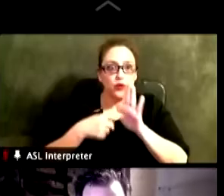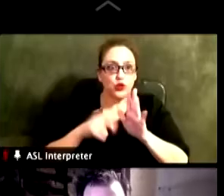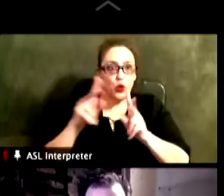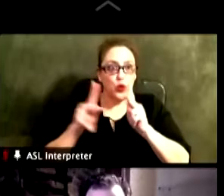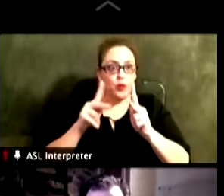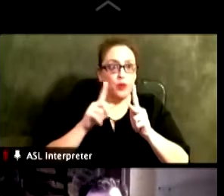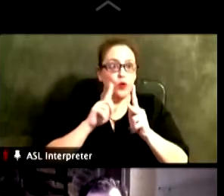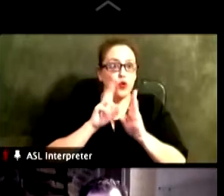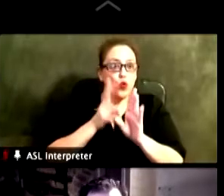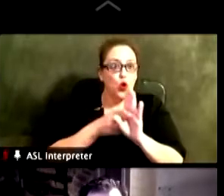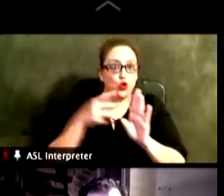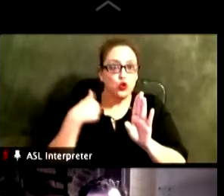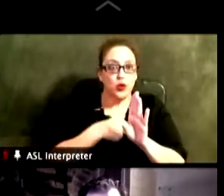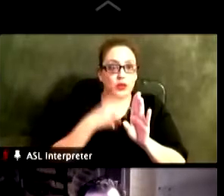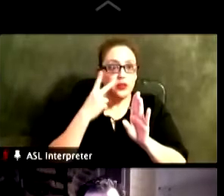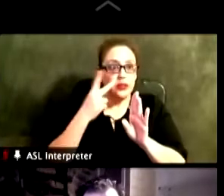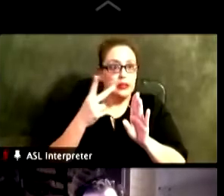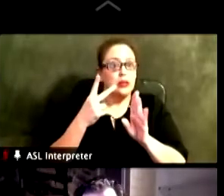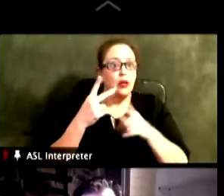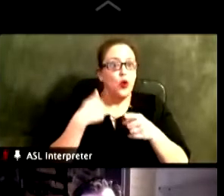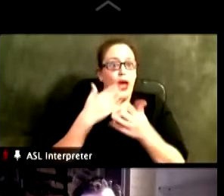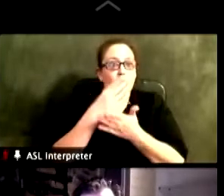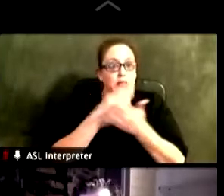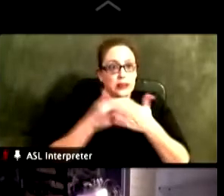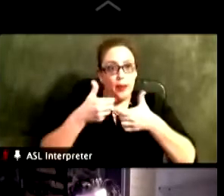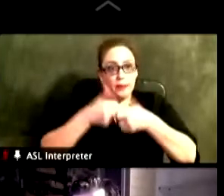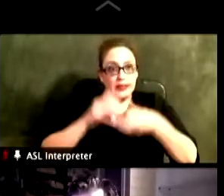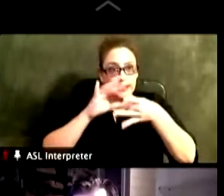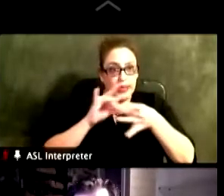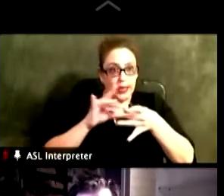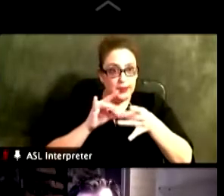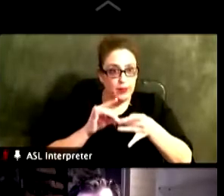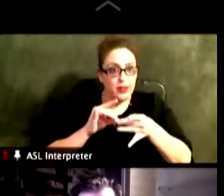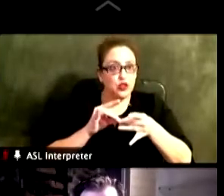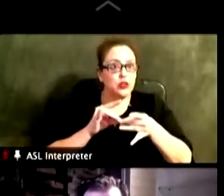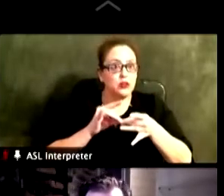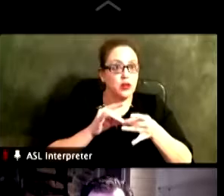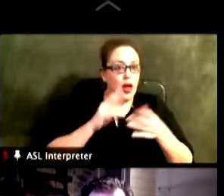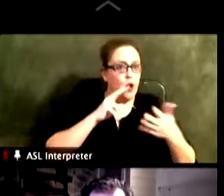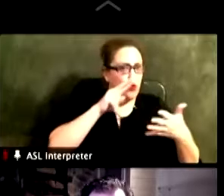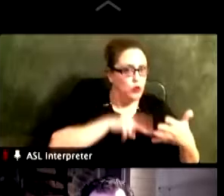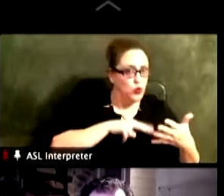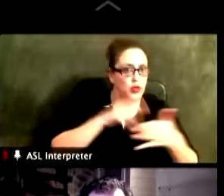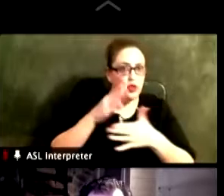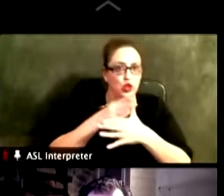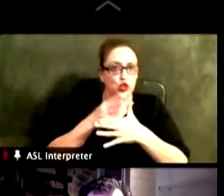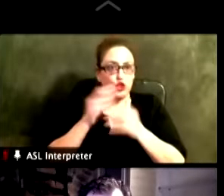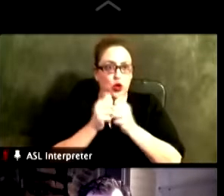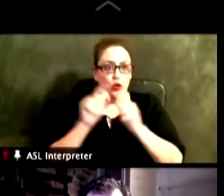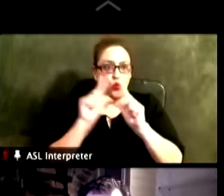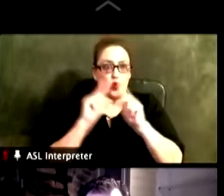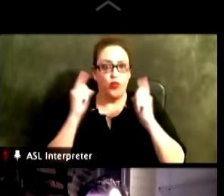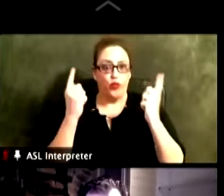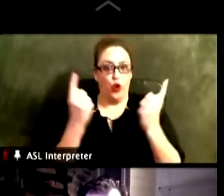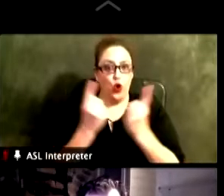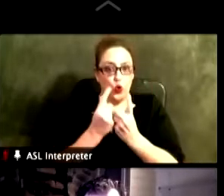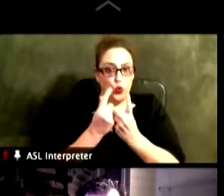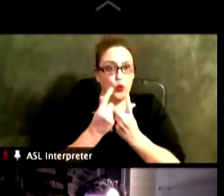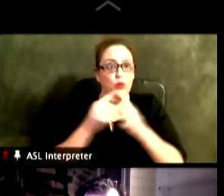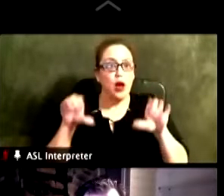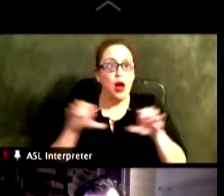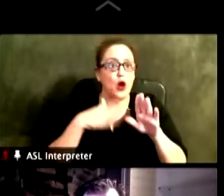some text messages coming in, and I'll be sharing these in their entirety with our group. I'll do my best